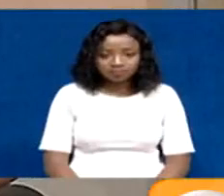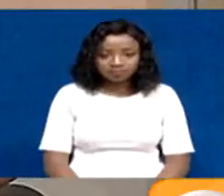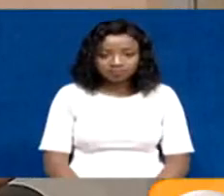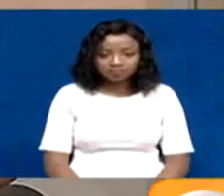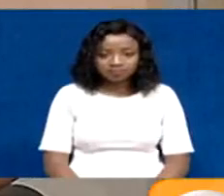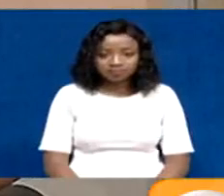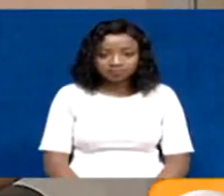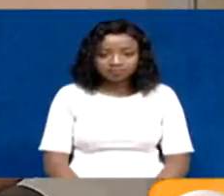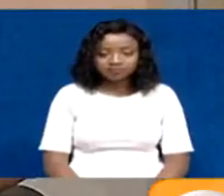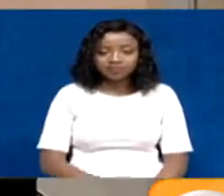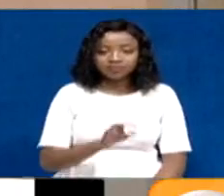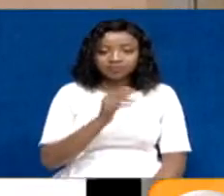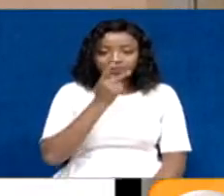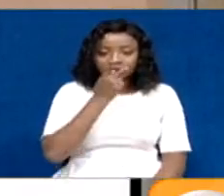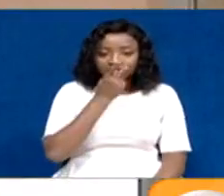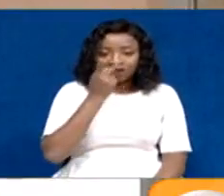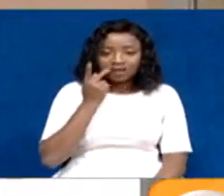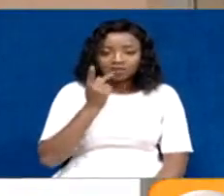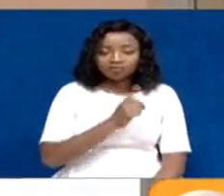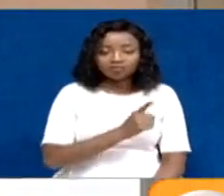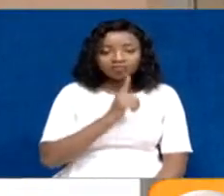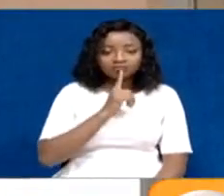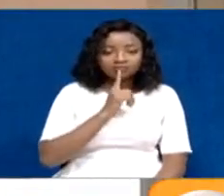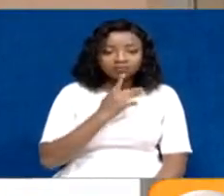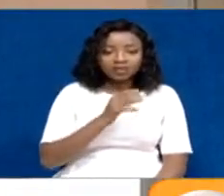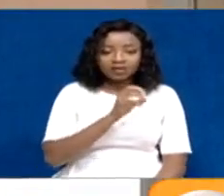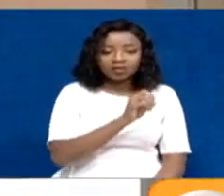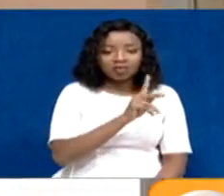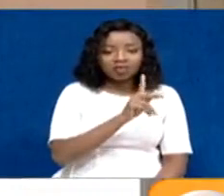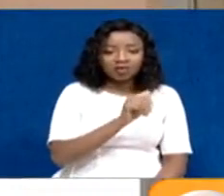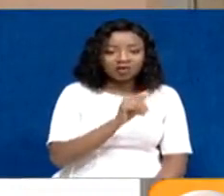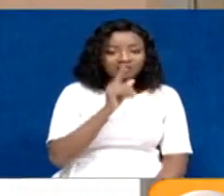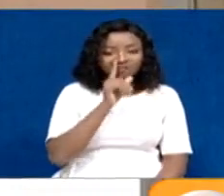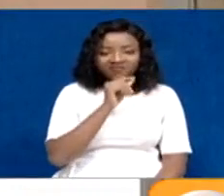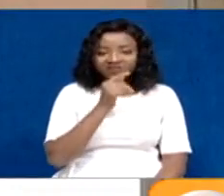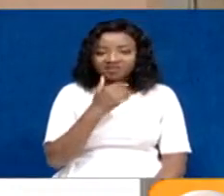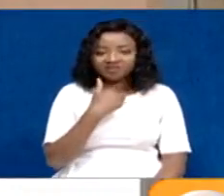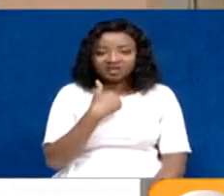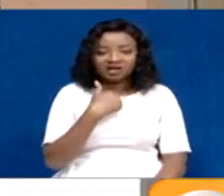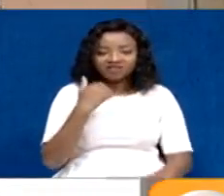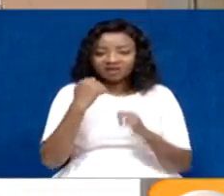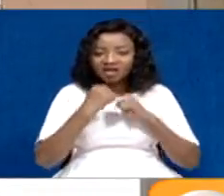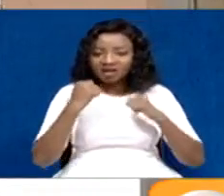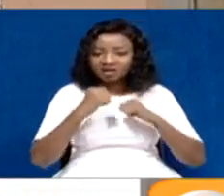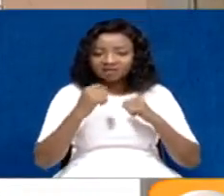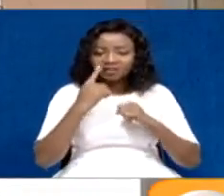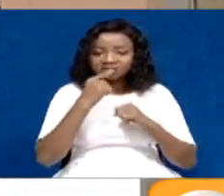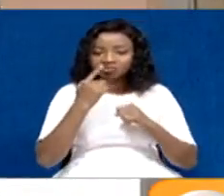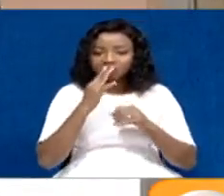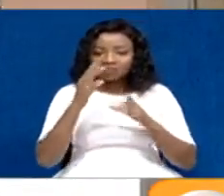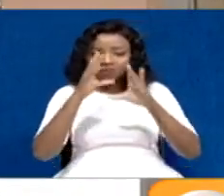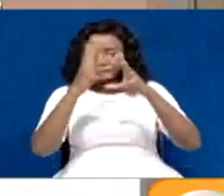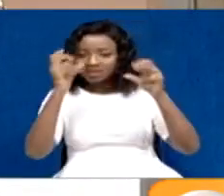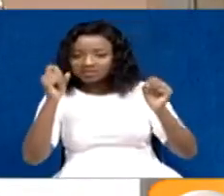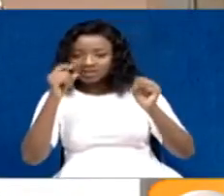And elsewhere, Wiper leader Kalonzo Musyoka now says the One Kenya Alliance had already reached a power-sharing agreement before the